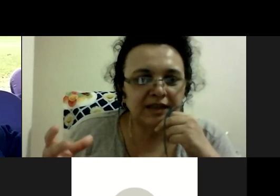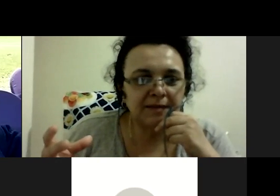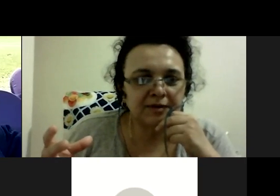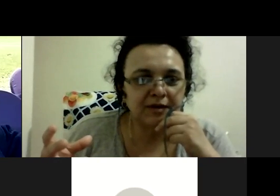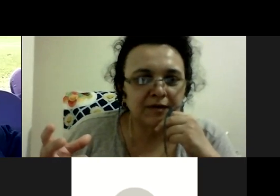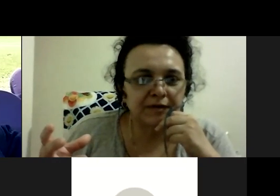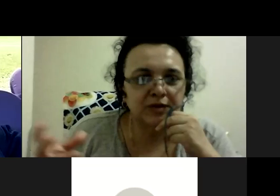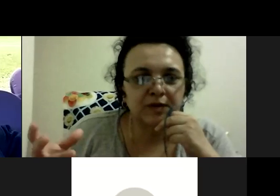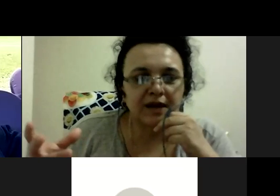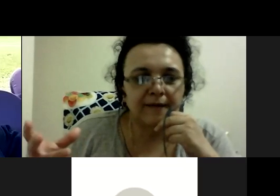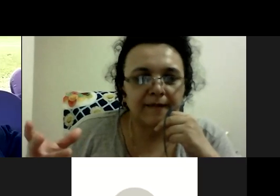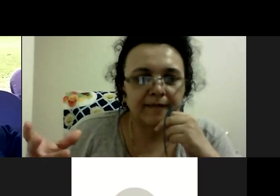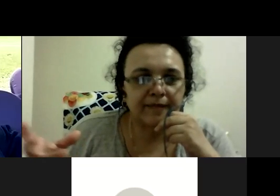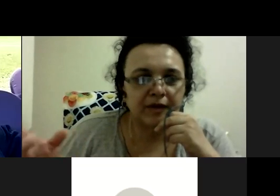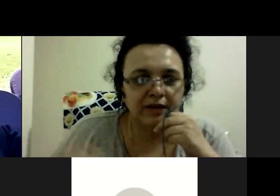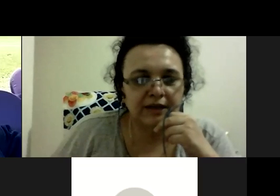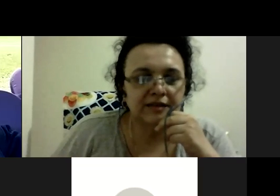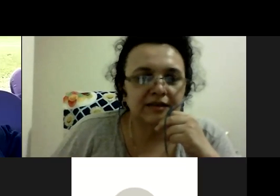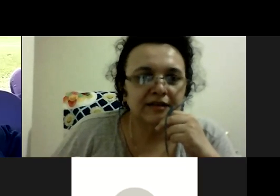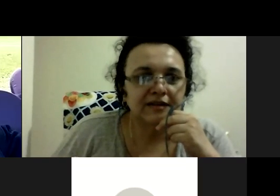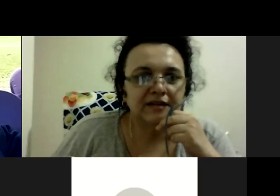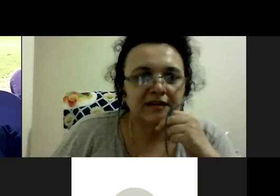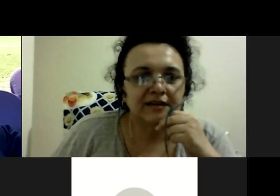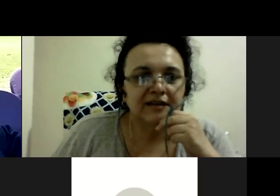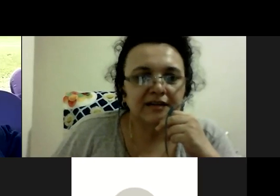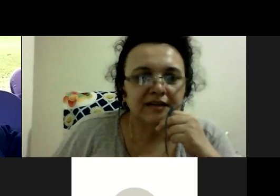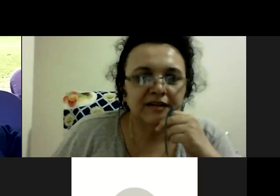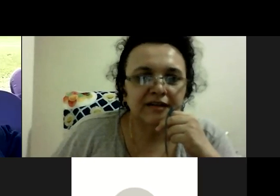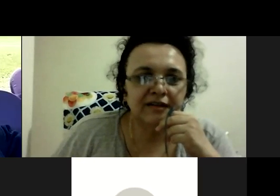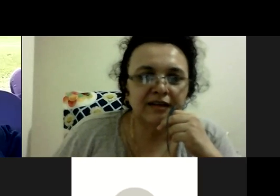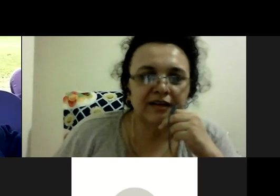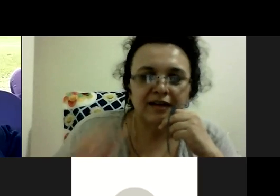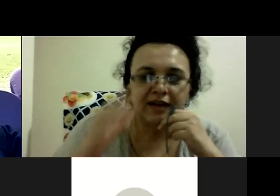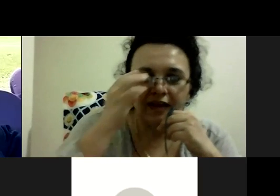different types of yuca on it.